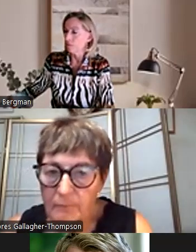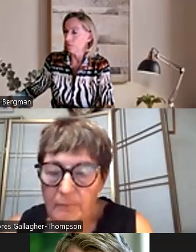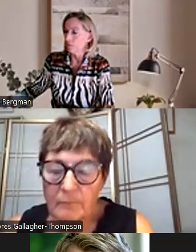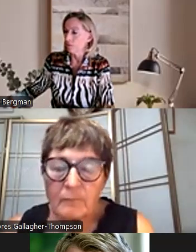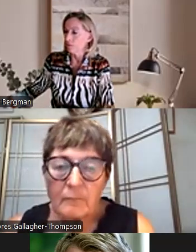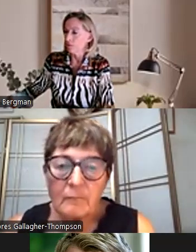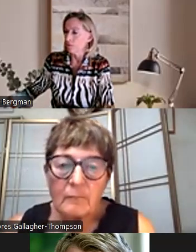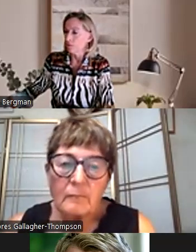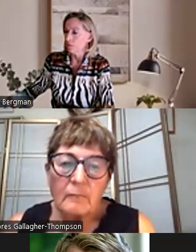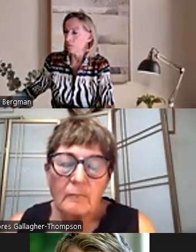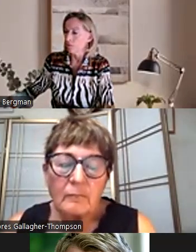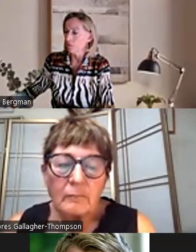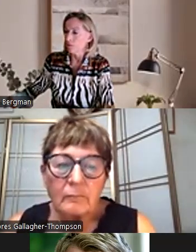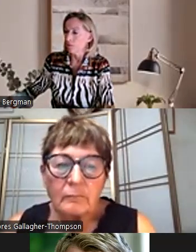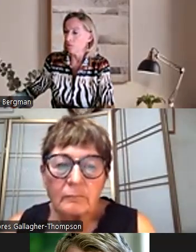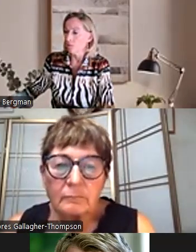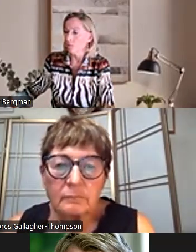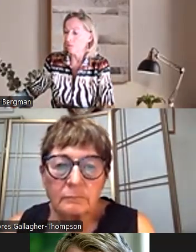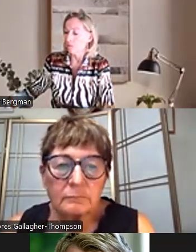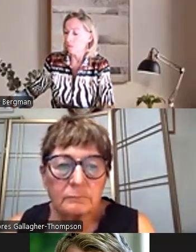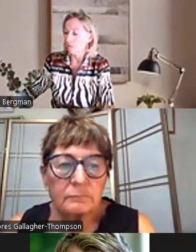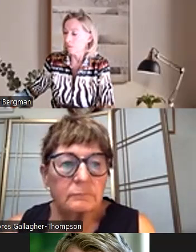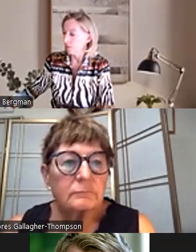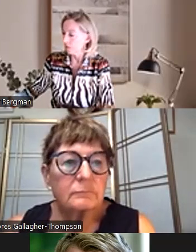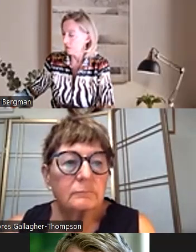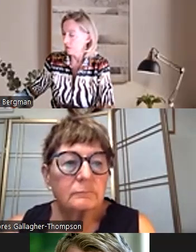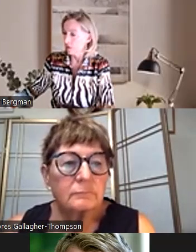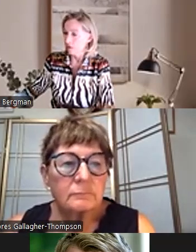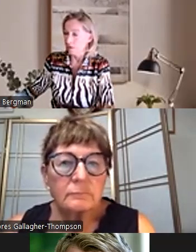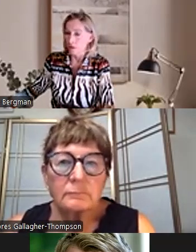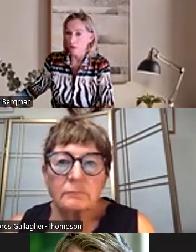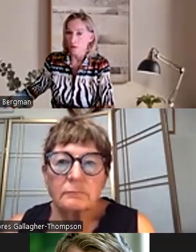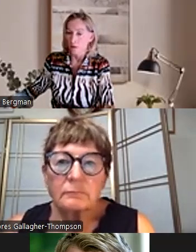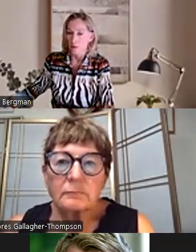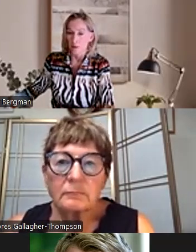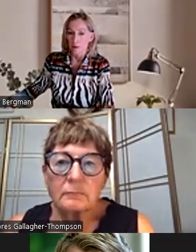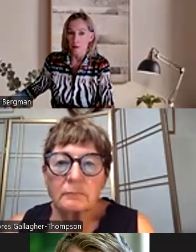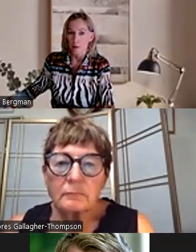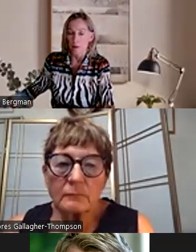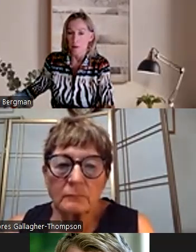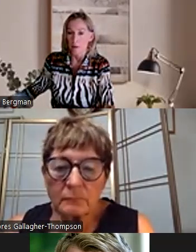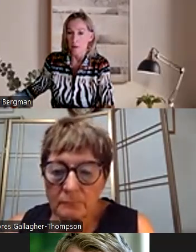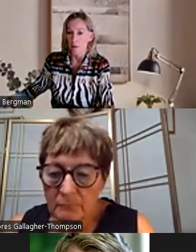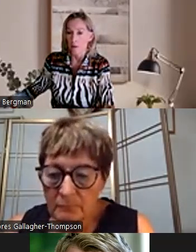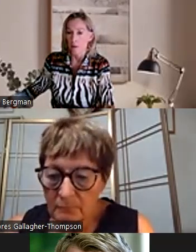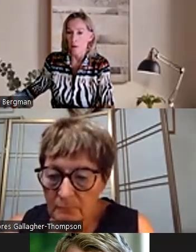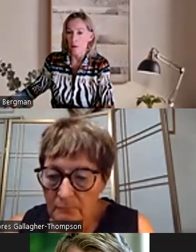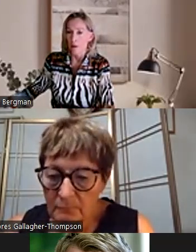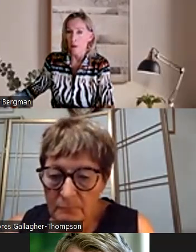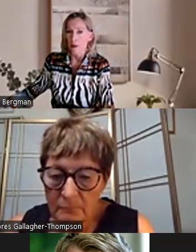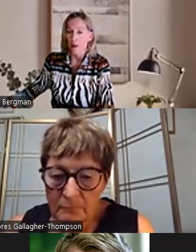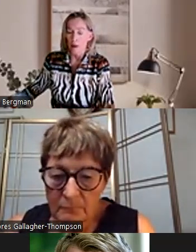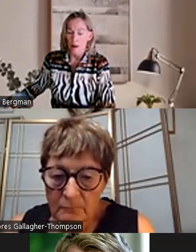loud. So I'm just asking if that can be possible. We will definitely